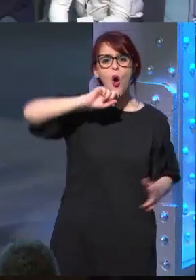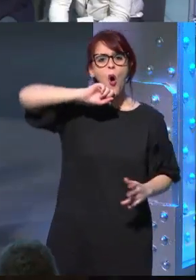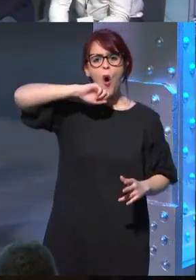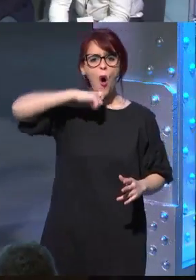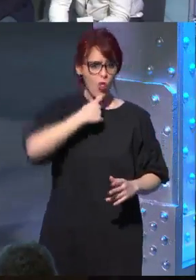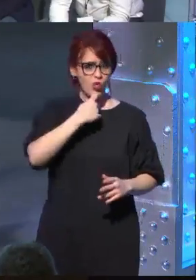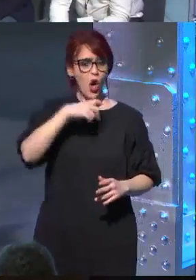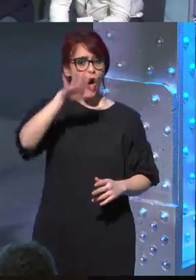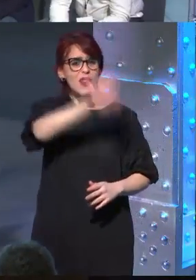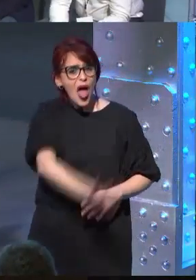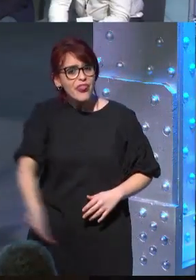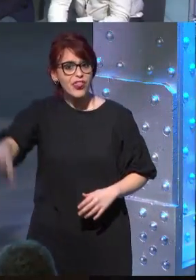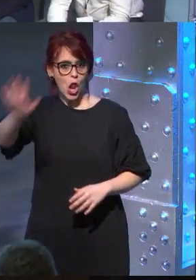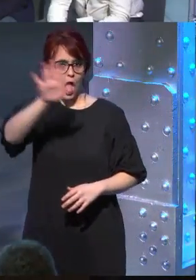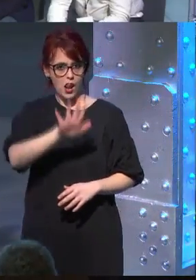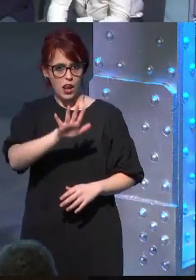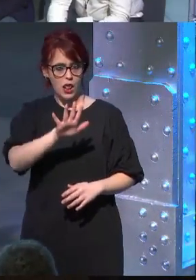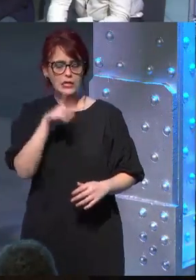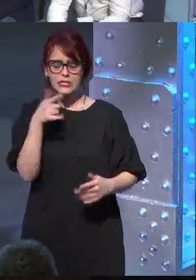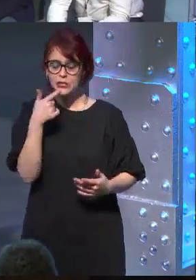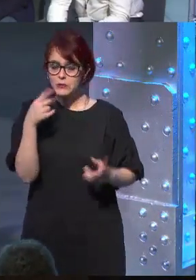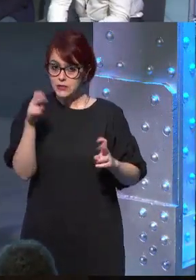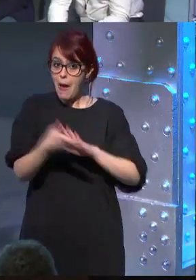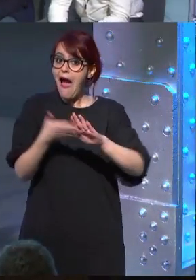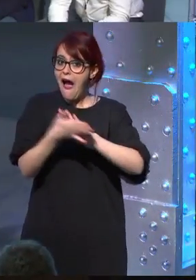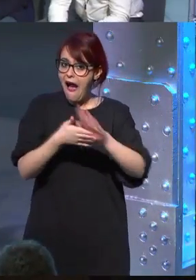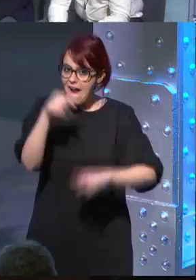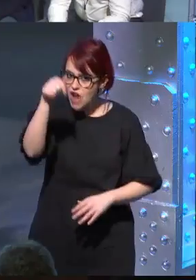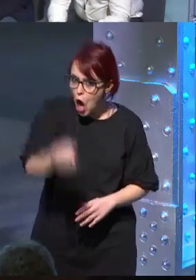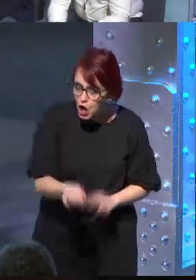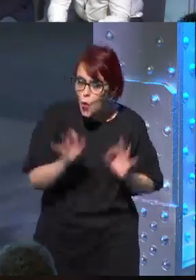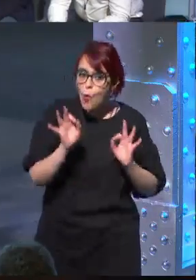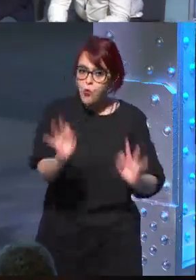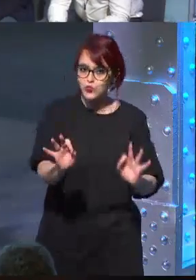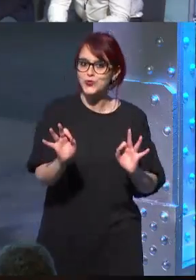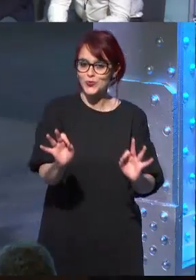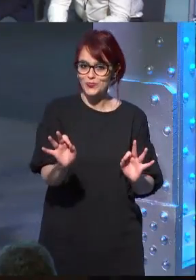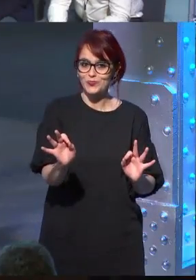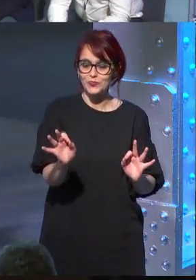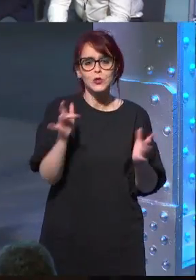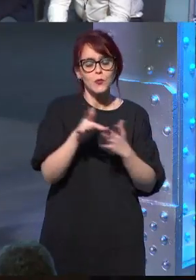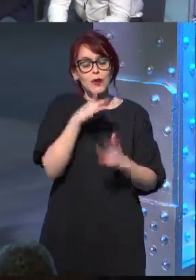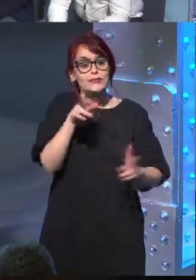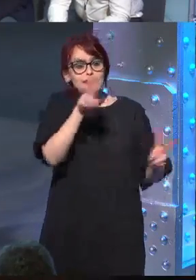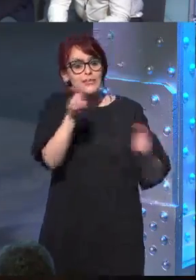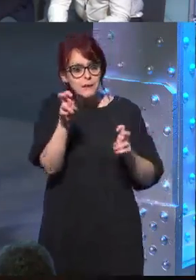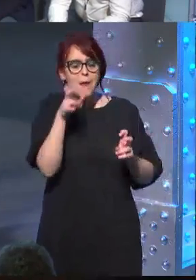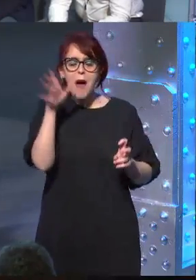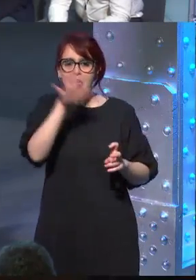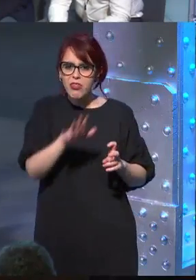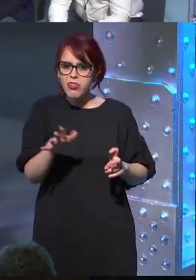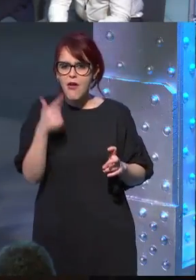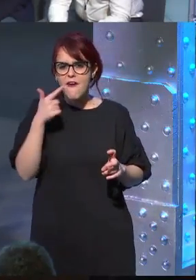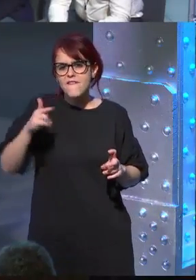you, but the last episode of the third season deals with what we are going to be talking